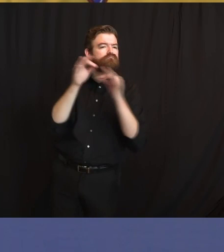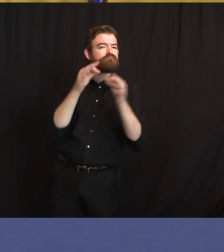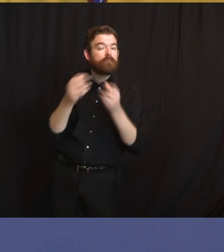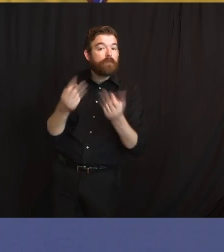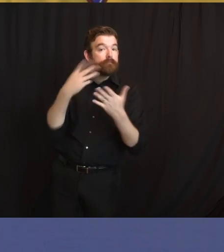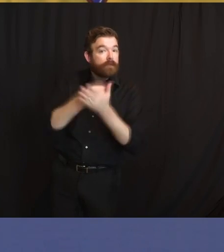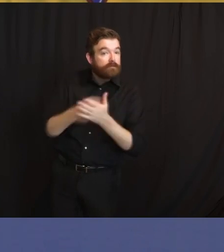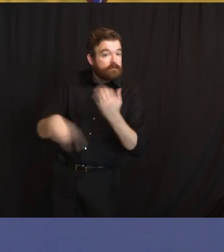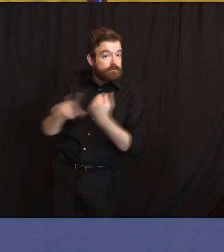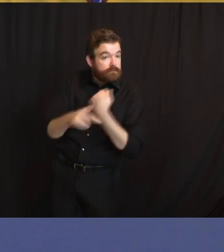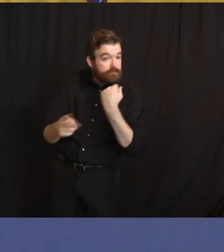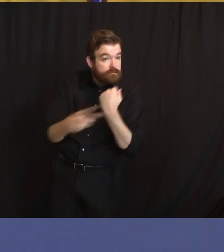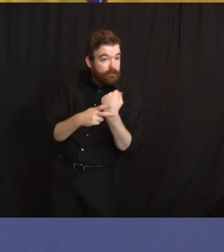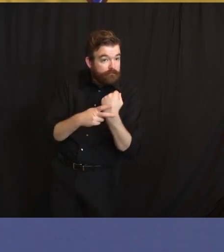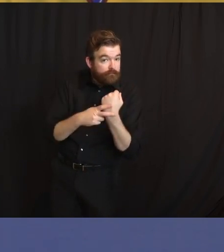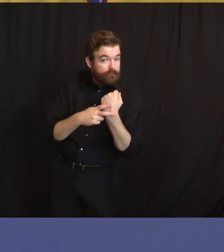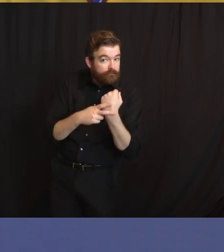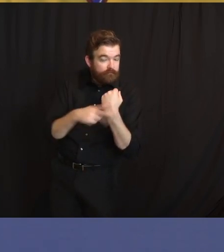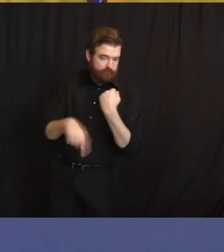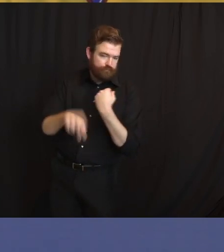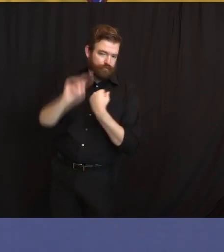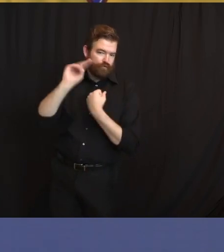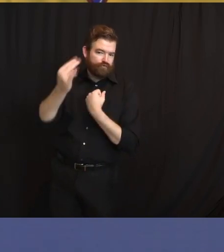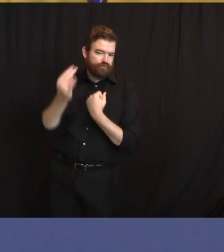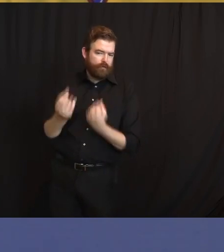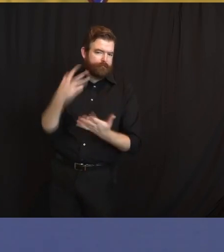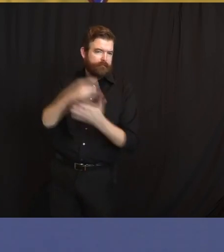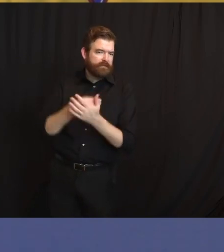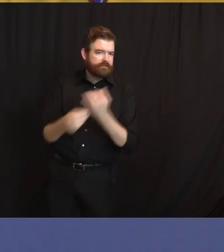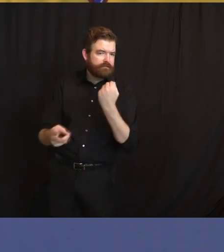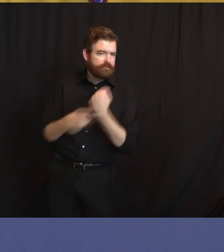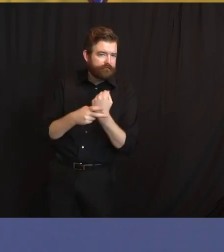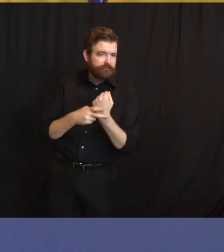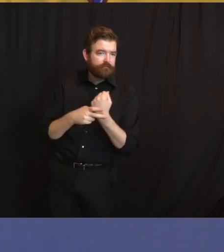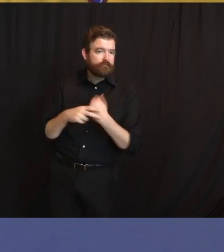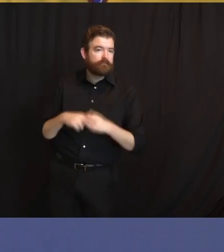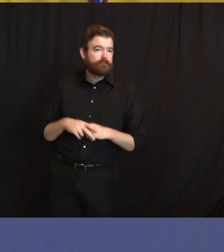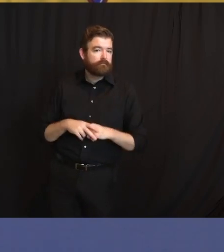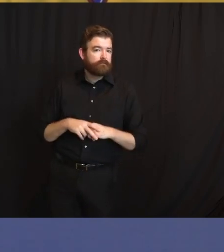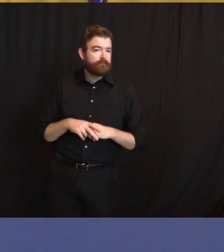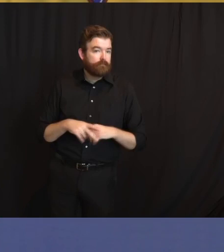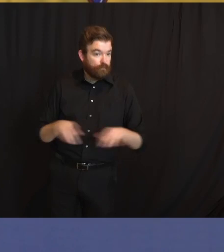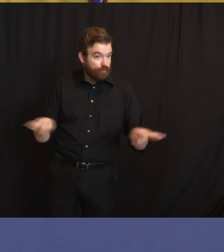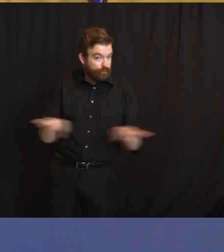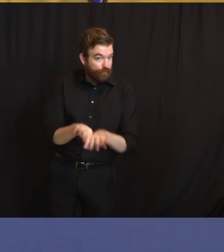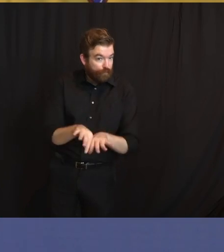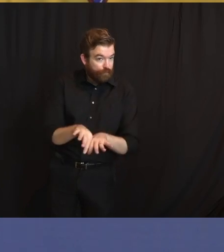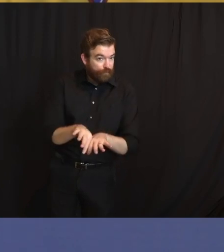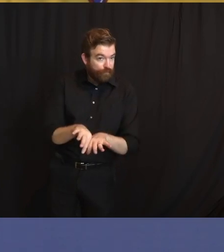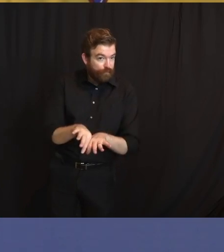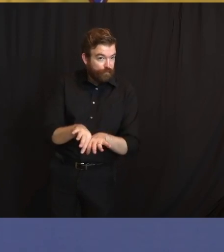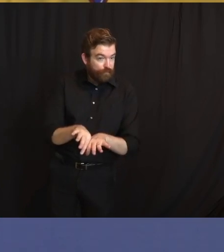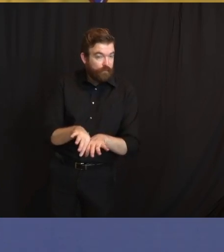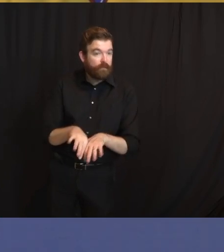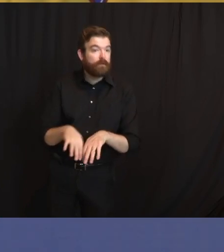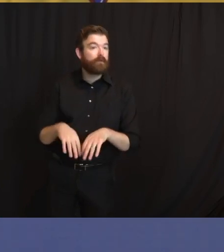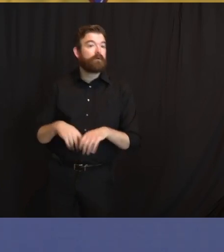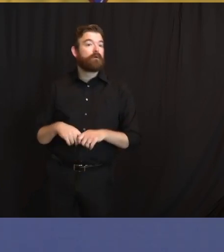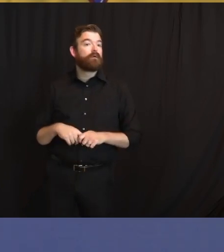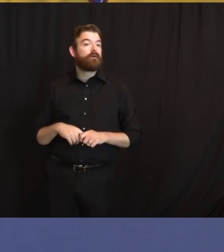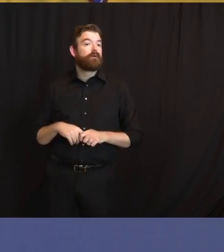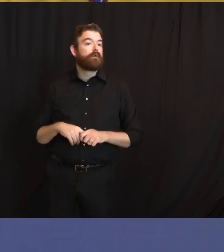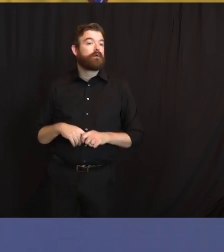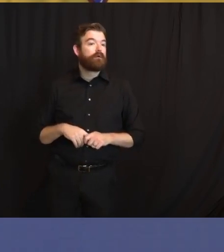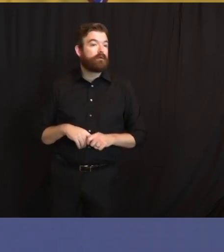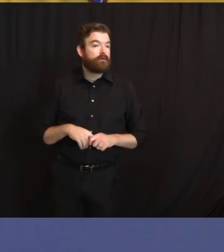state budget in the short term? Are the savings worth the concession of agreeing not to lay off workers through the end of 2021?